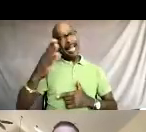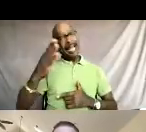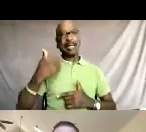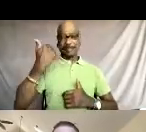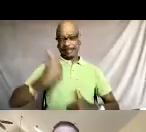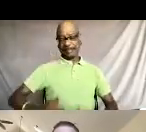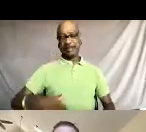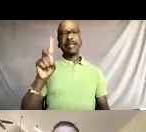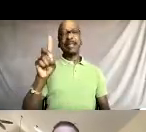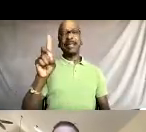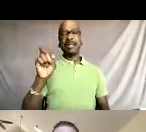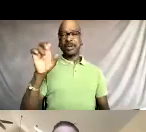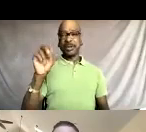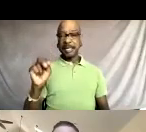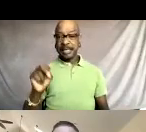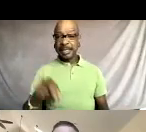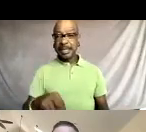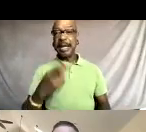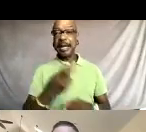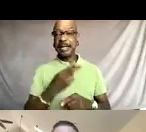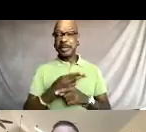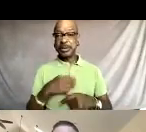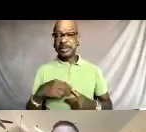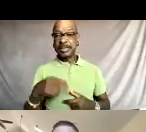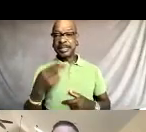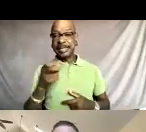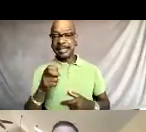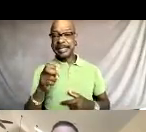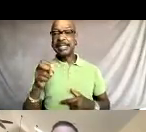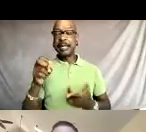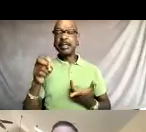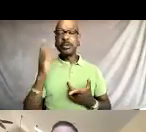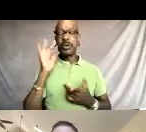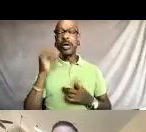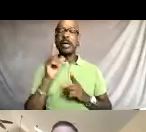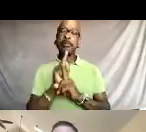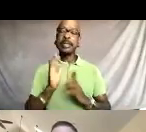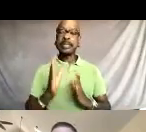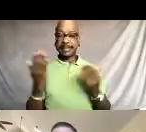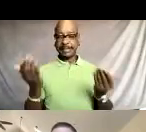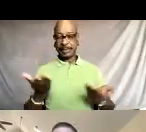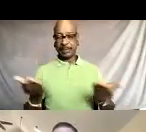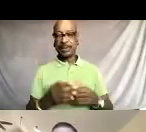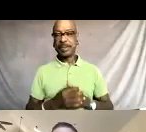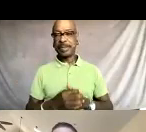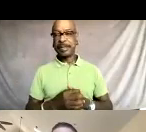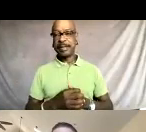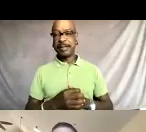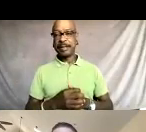Fayan. I use he and they pronouns, and as Janelle mentioned, I'm one of the apprentices here at the